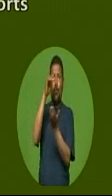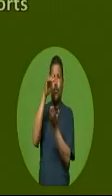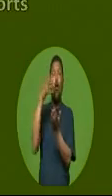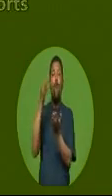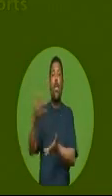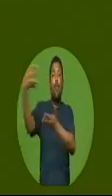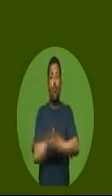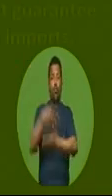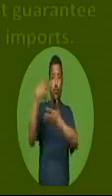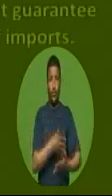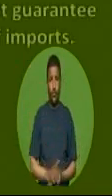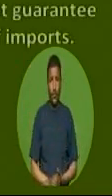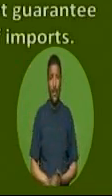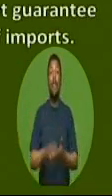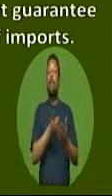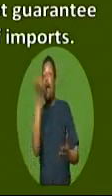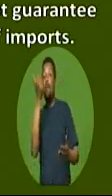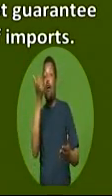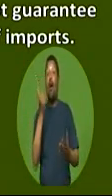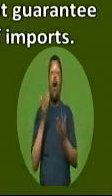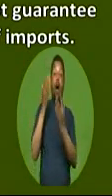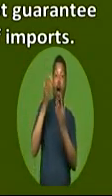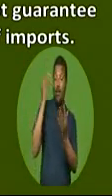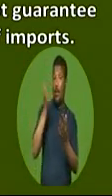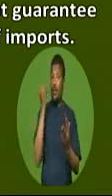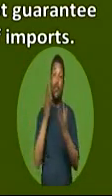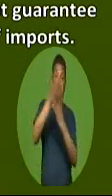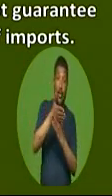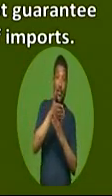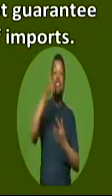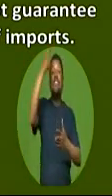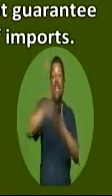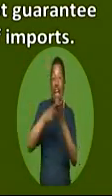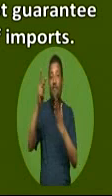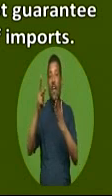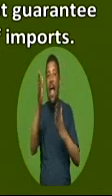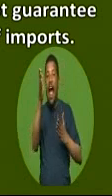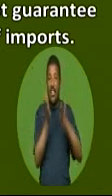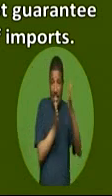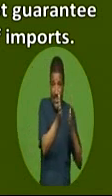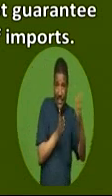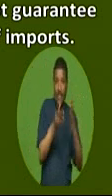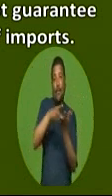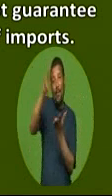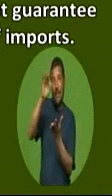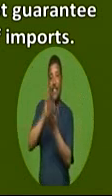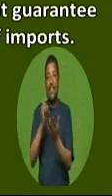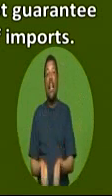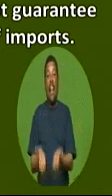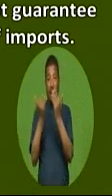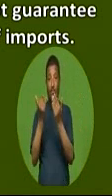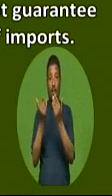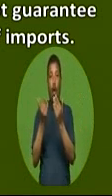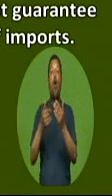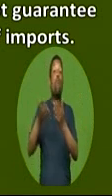imports. On the other hand, a tariff adjusts the price, but leaves the